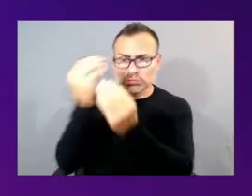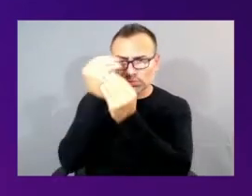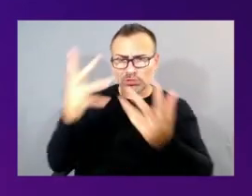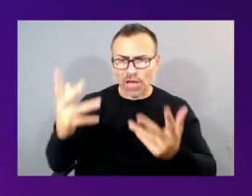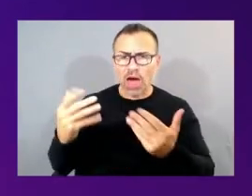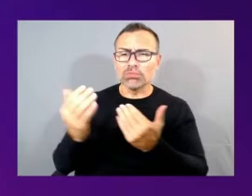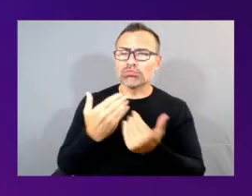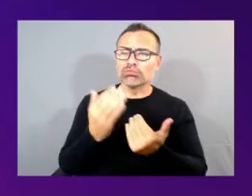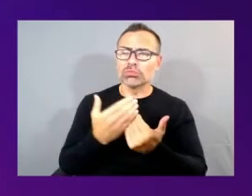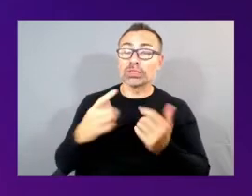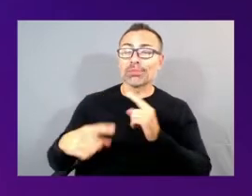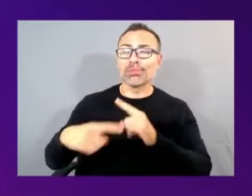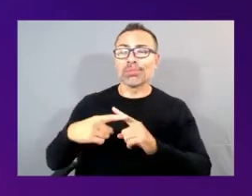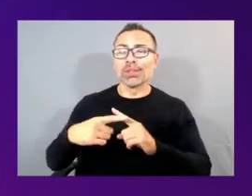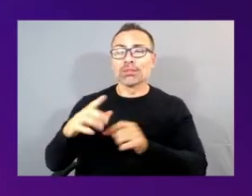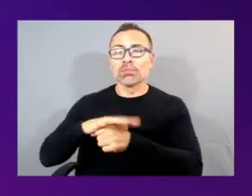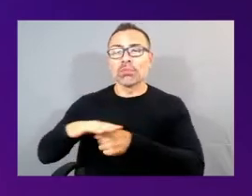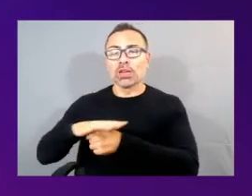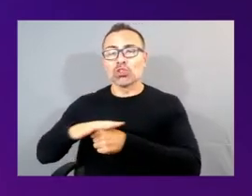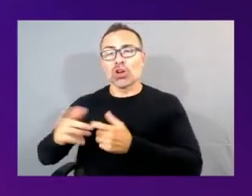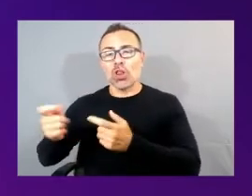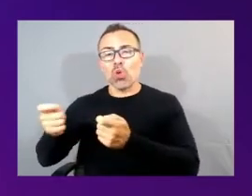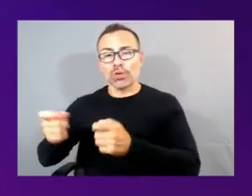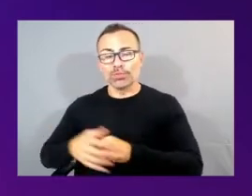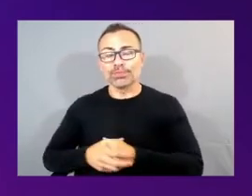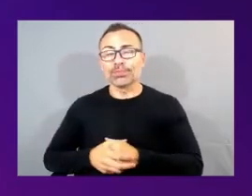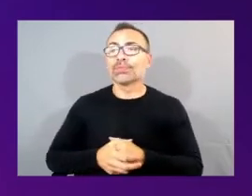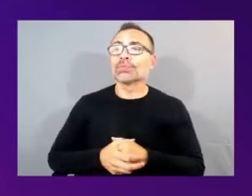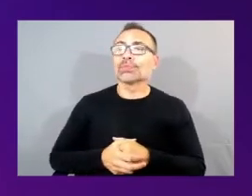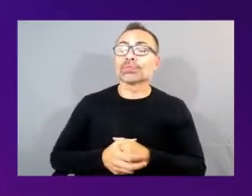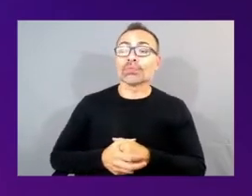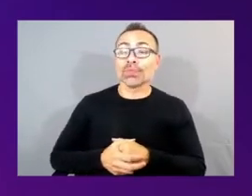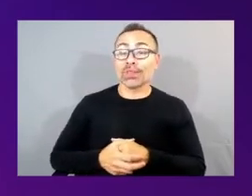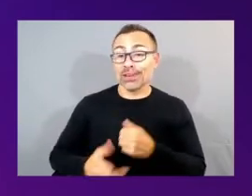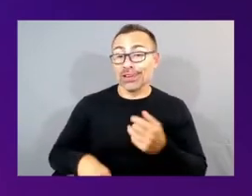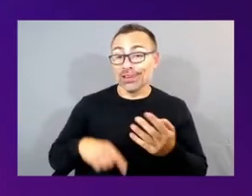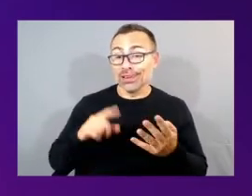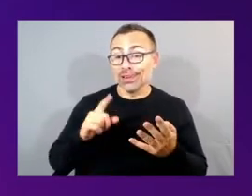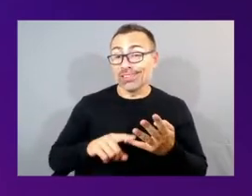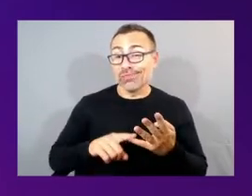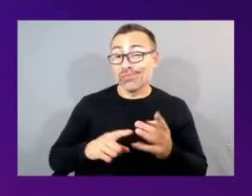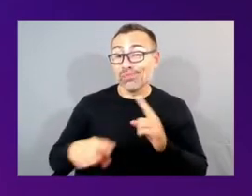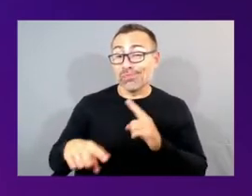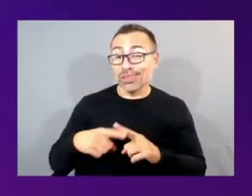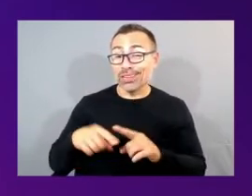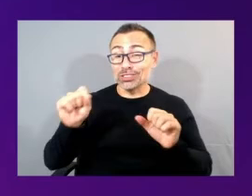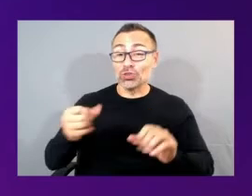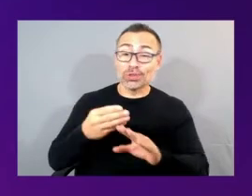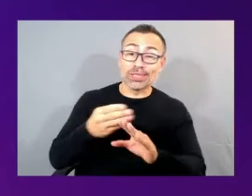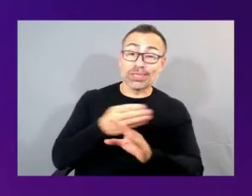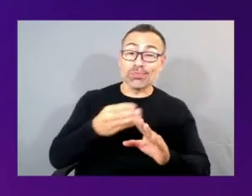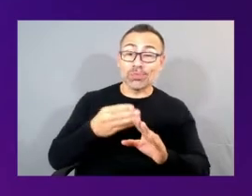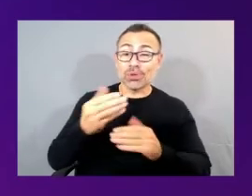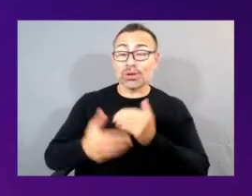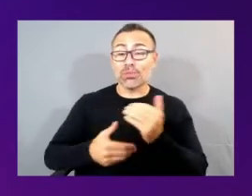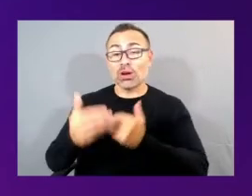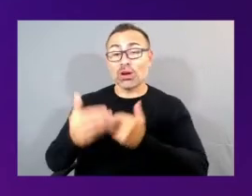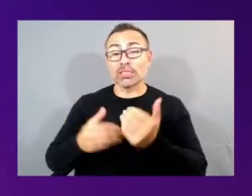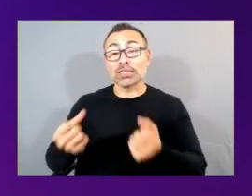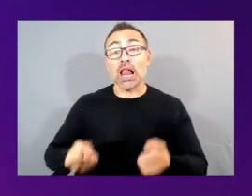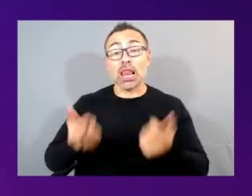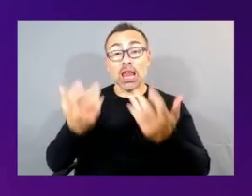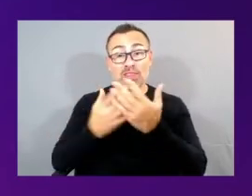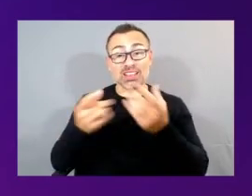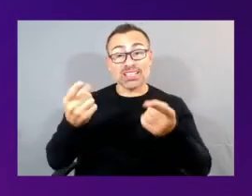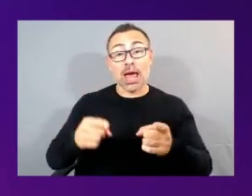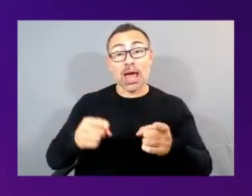well. And last but not least, it allows you to pre-process a lot of things at the edge with additional software that you